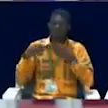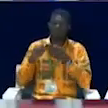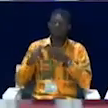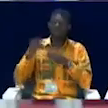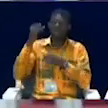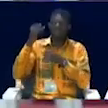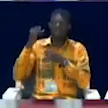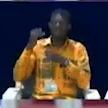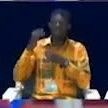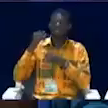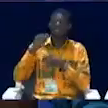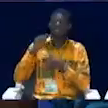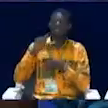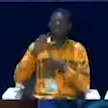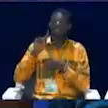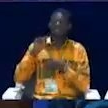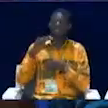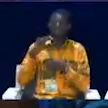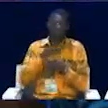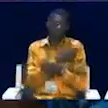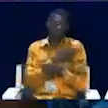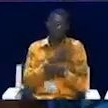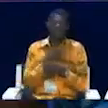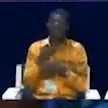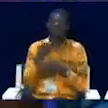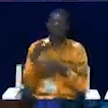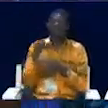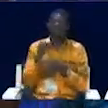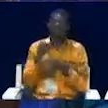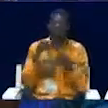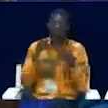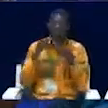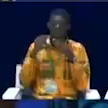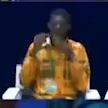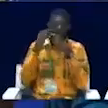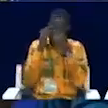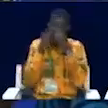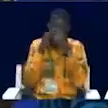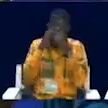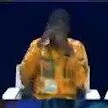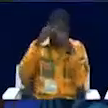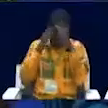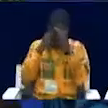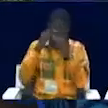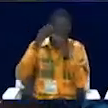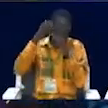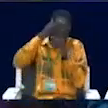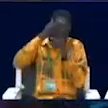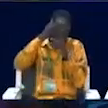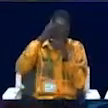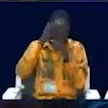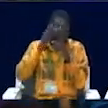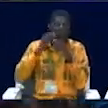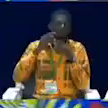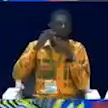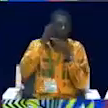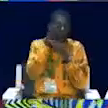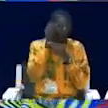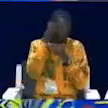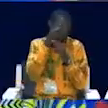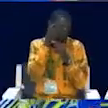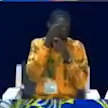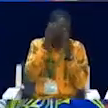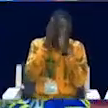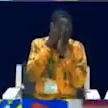Hospital gba ti won gbe debe won stitch oju omo yen won plaster oju e won wa